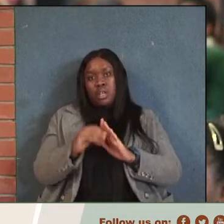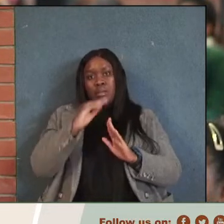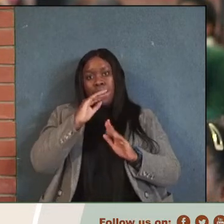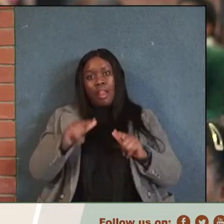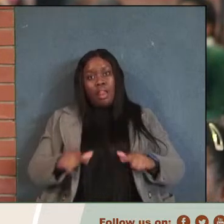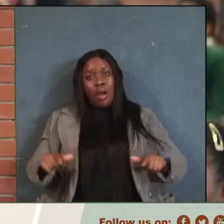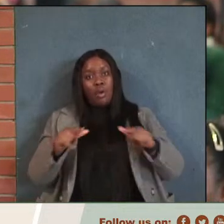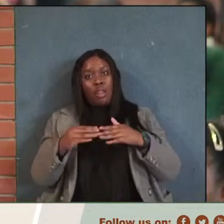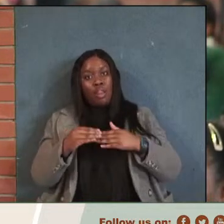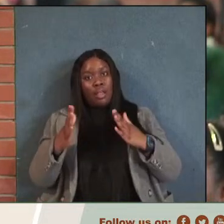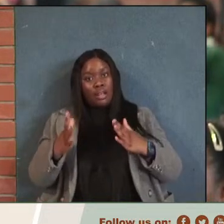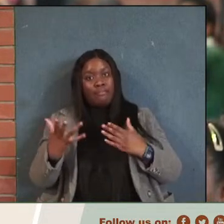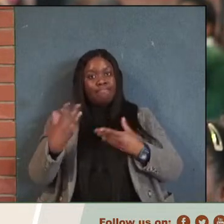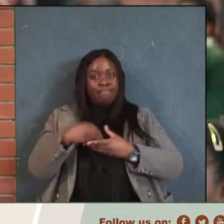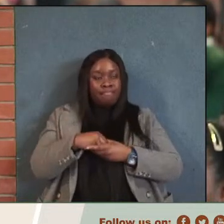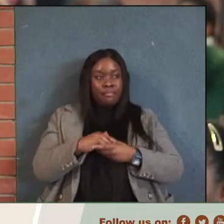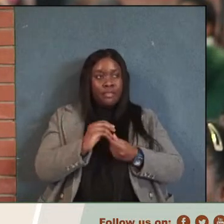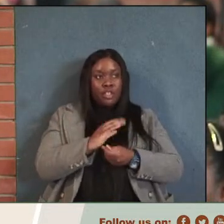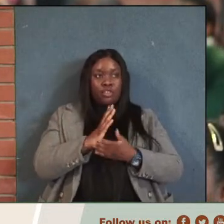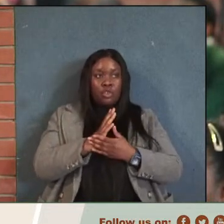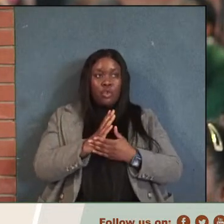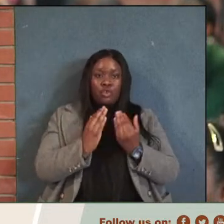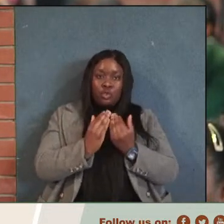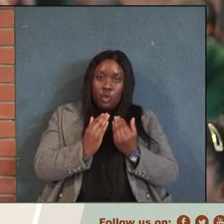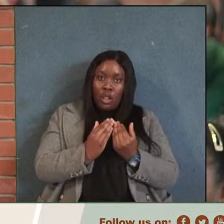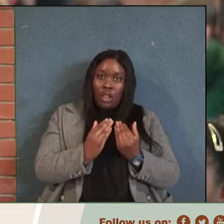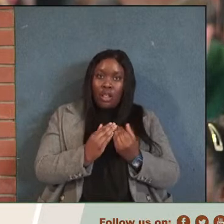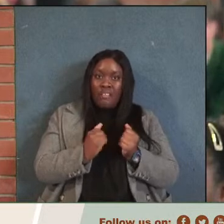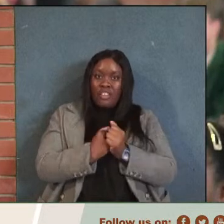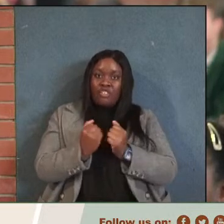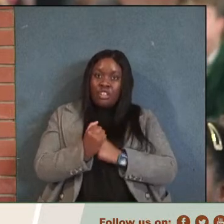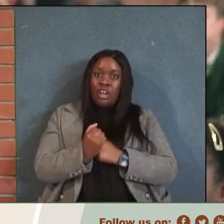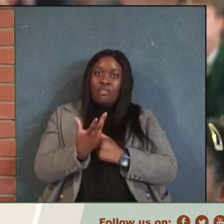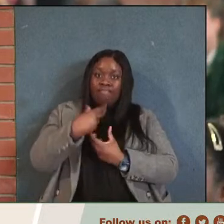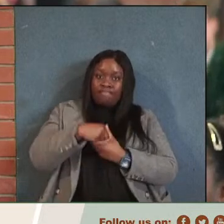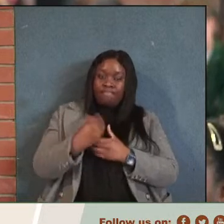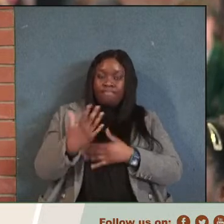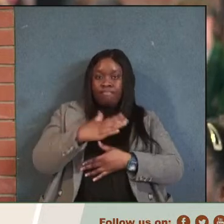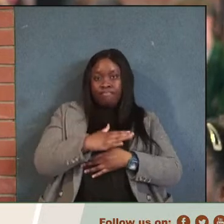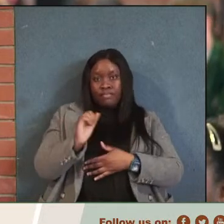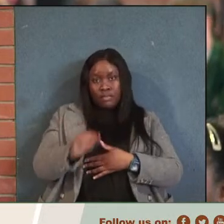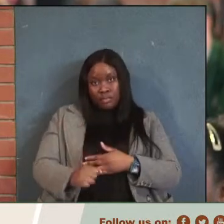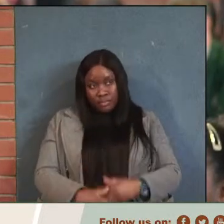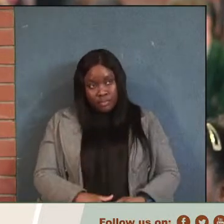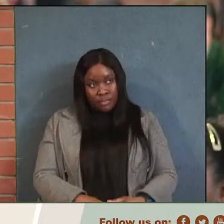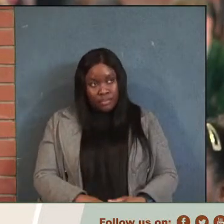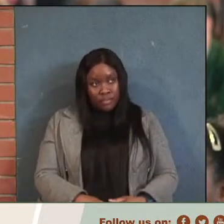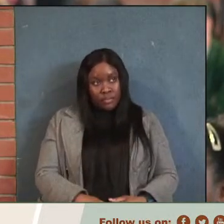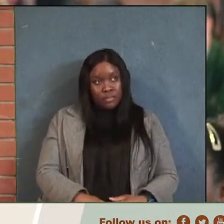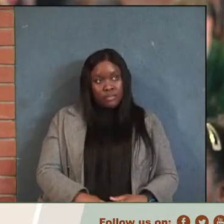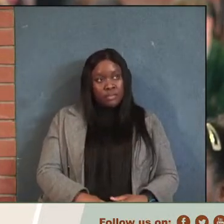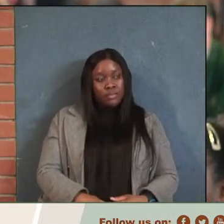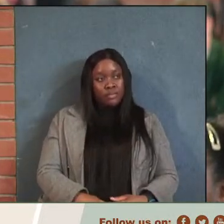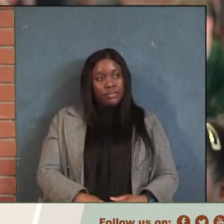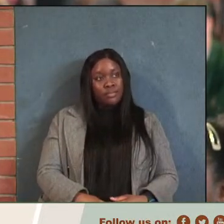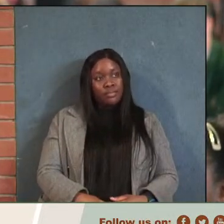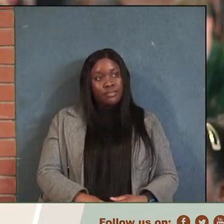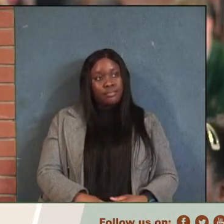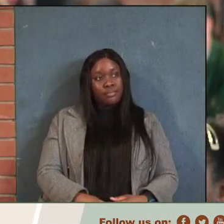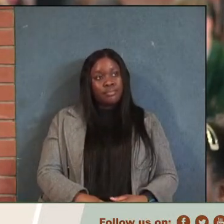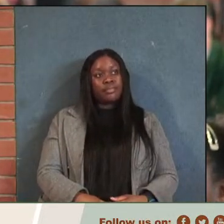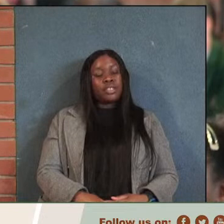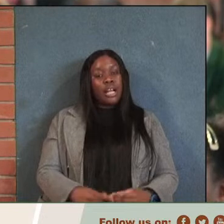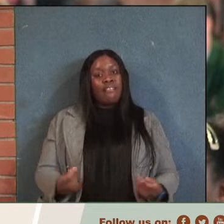school infrastructure a priority. But while we're at it, we need a proper allocations of we need proper allocations of